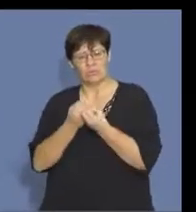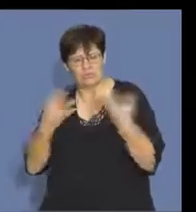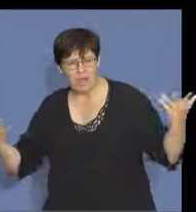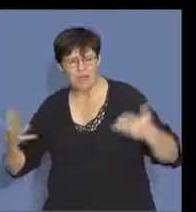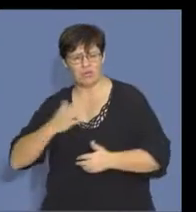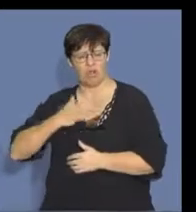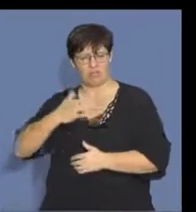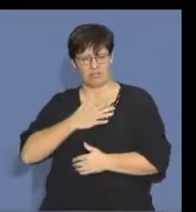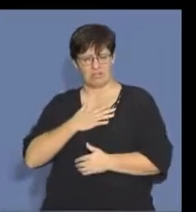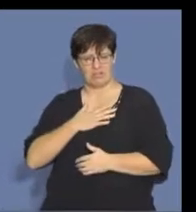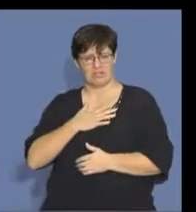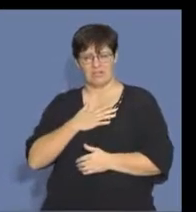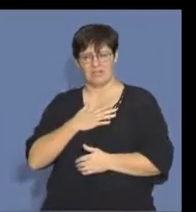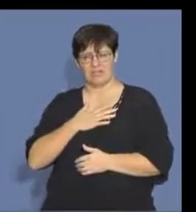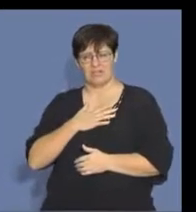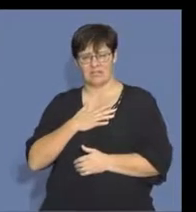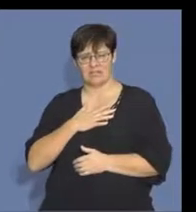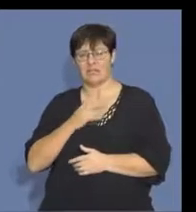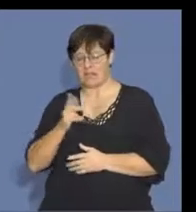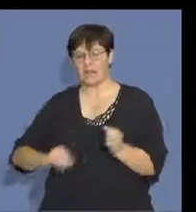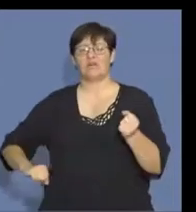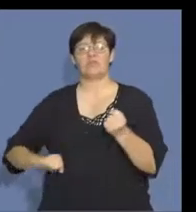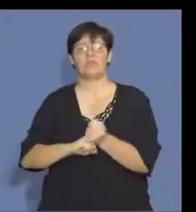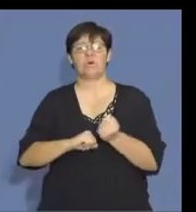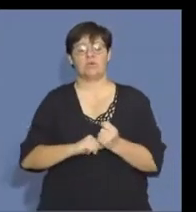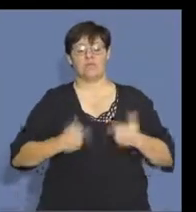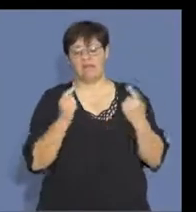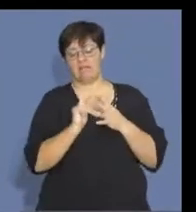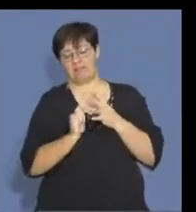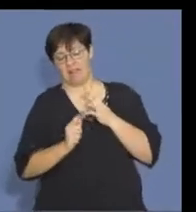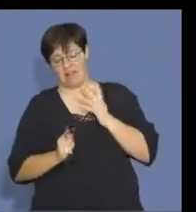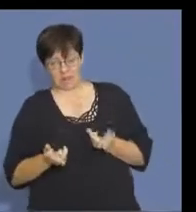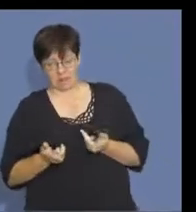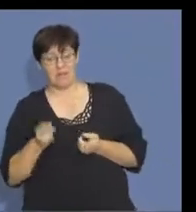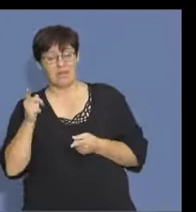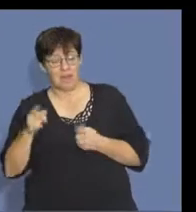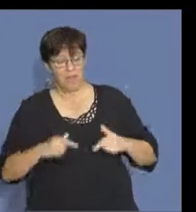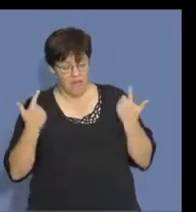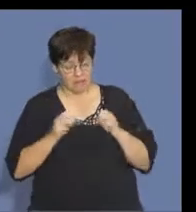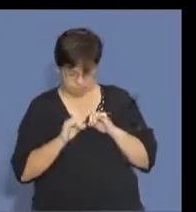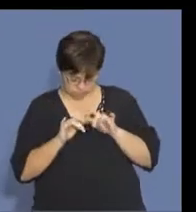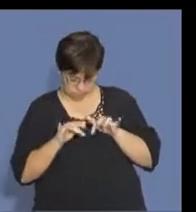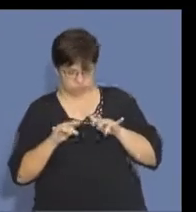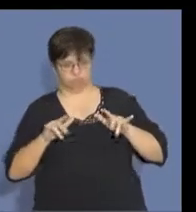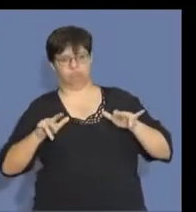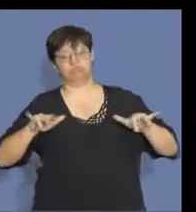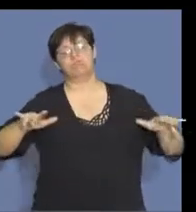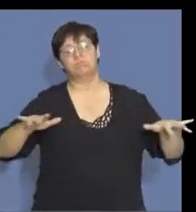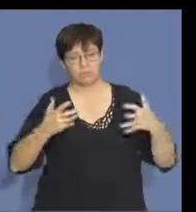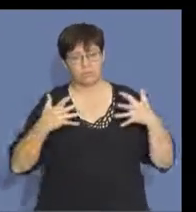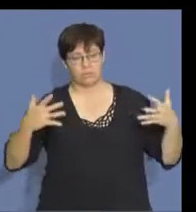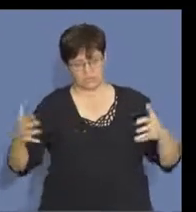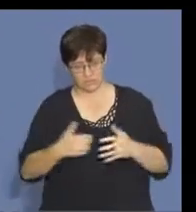oxygen, which is able to support life forms. However, we do know that what this means is that